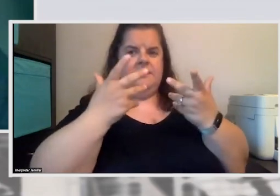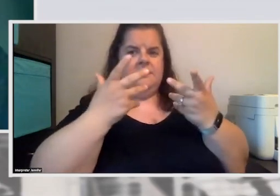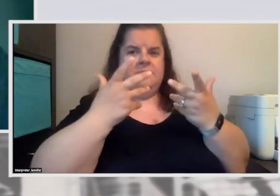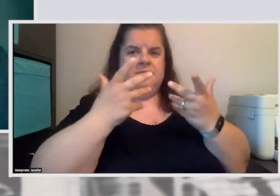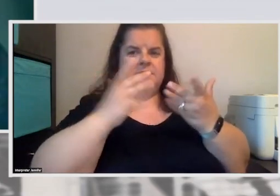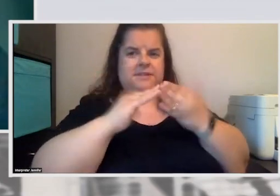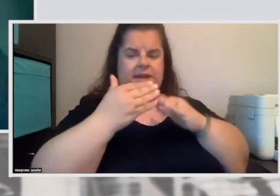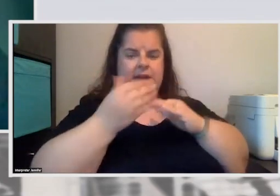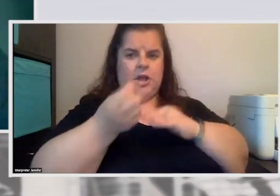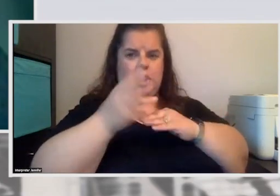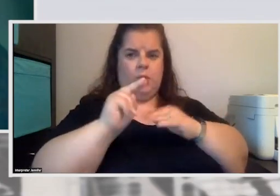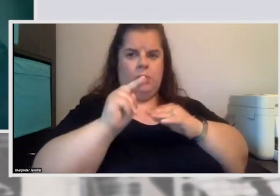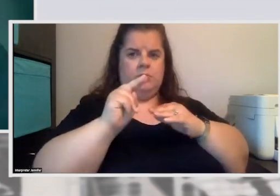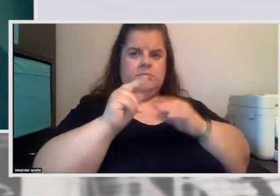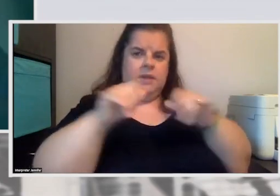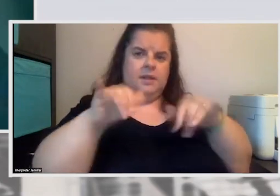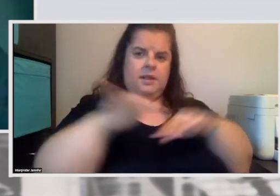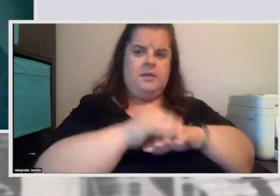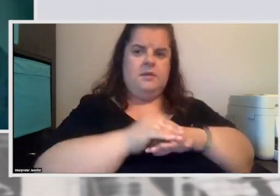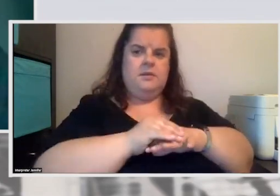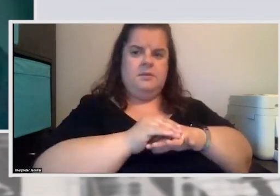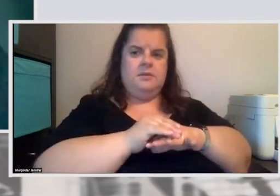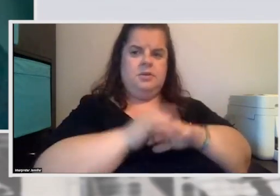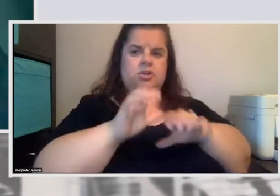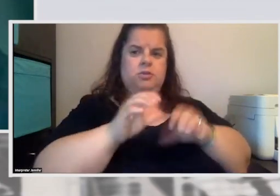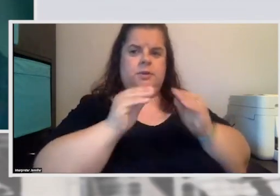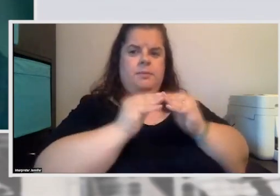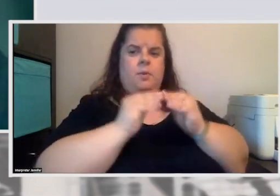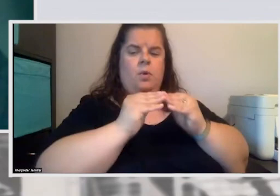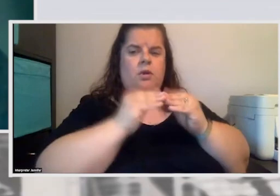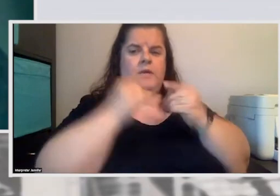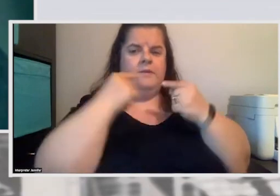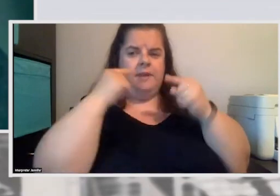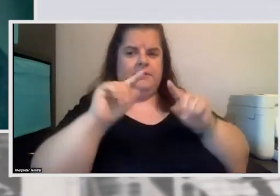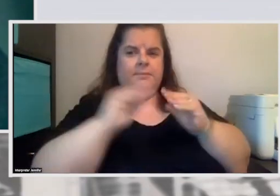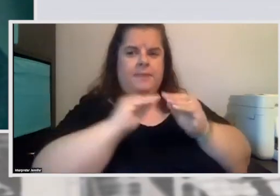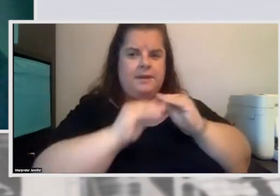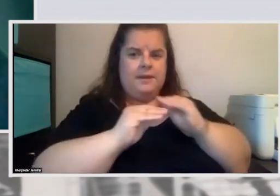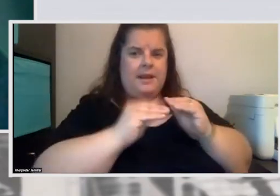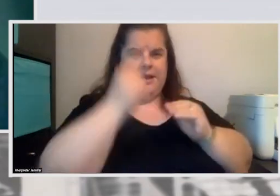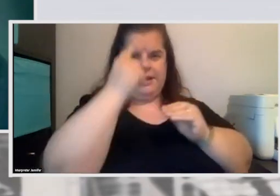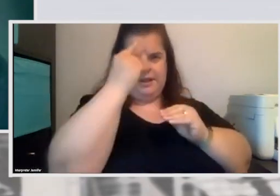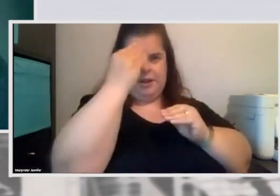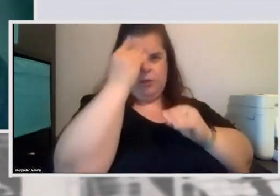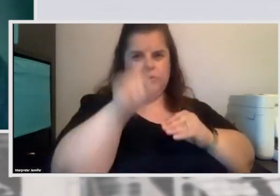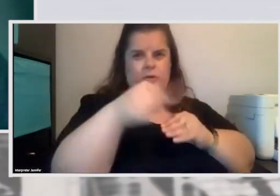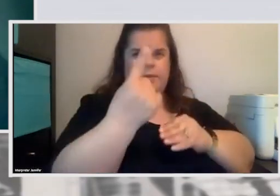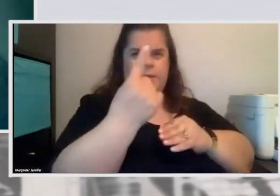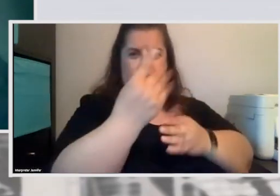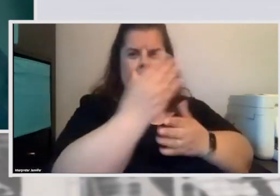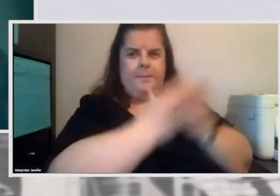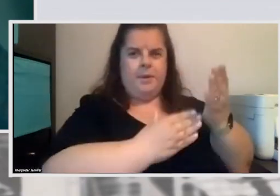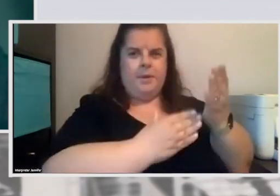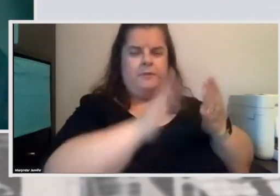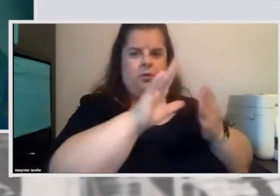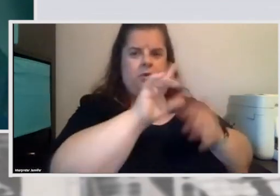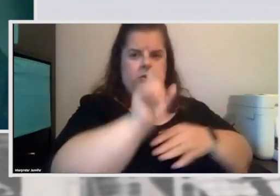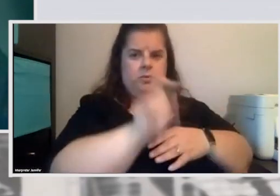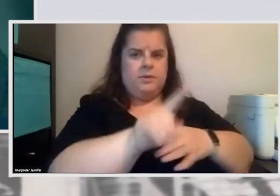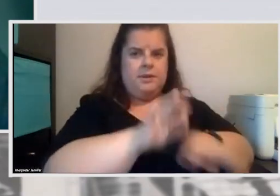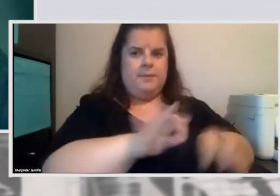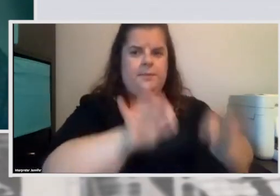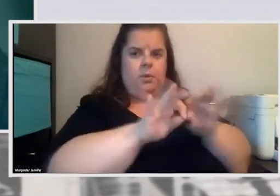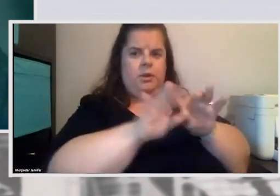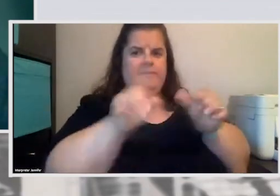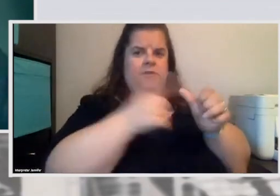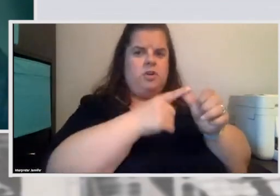that we're doing more effective maintenance. And I realize that's only one small piece of your question, but I think it's an important first step that we've been